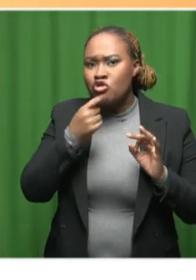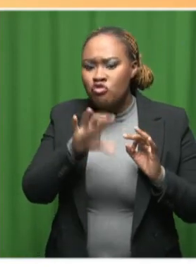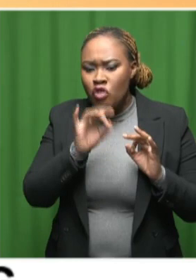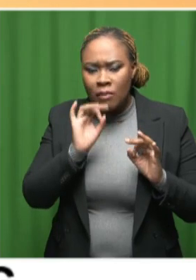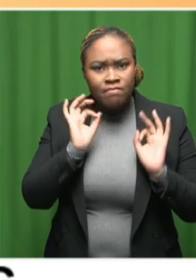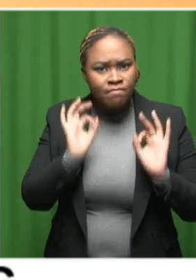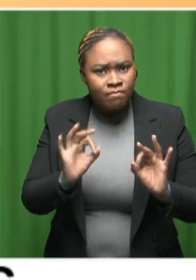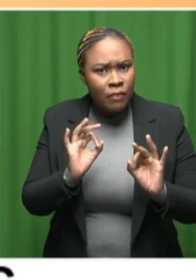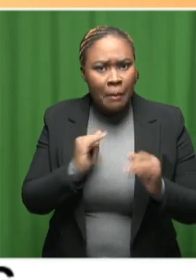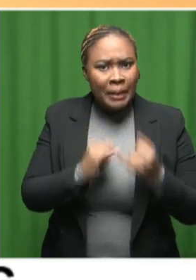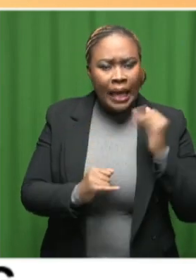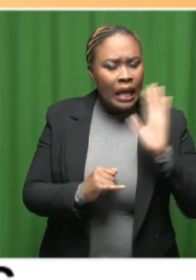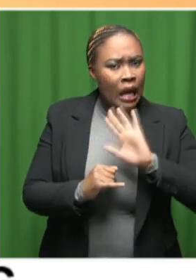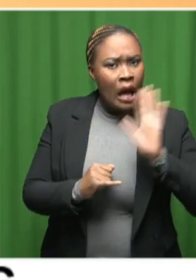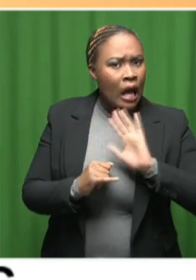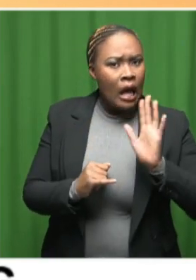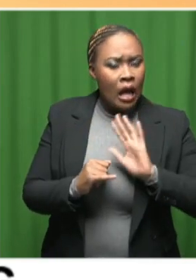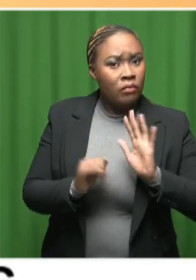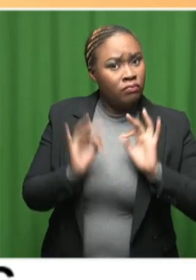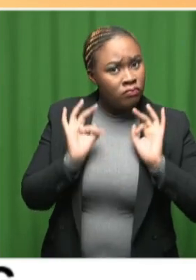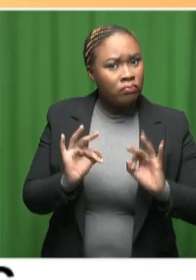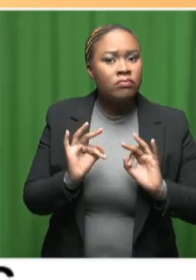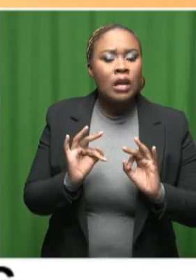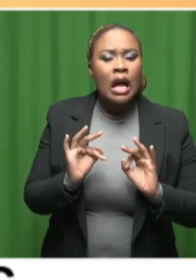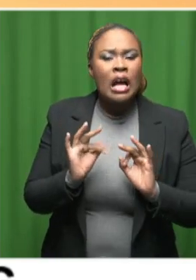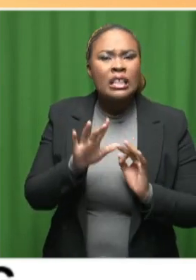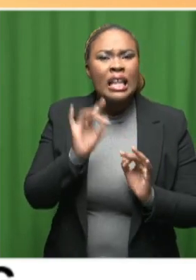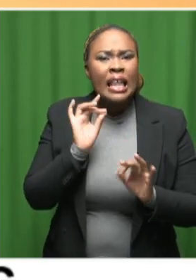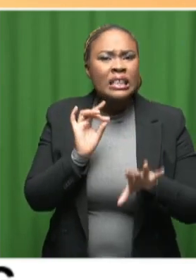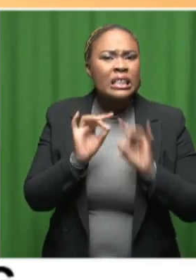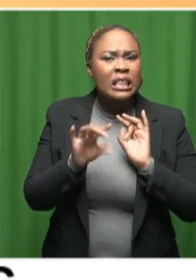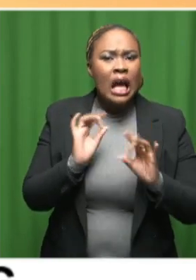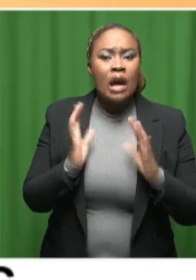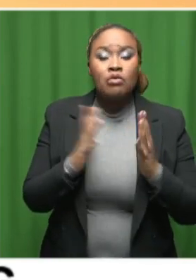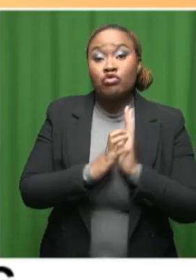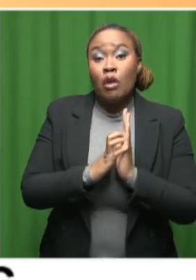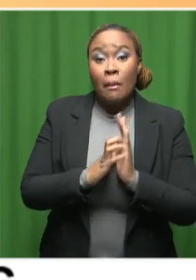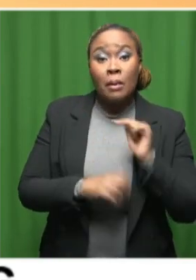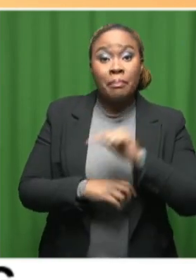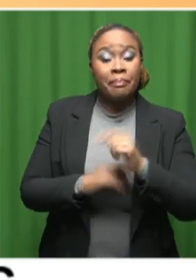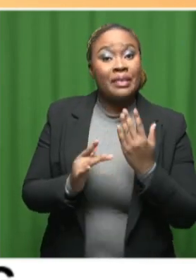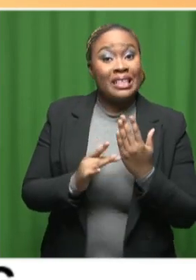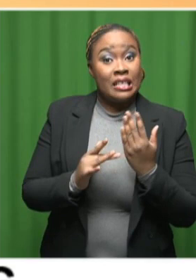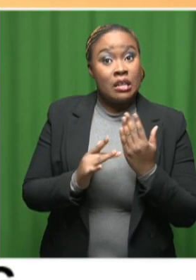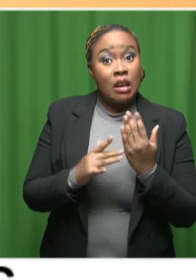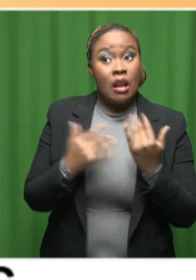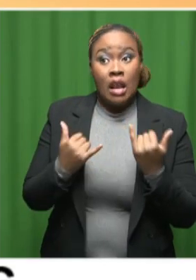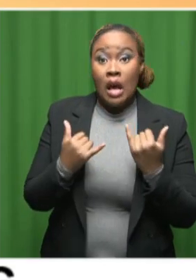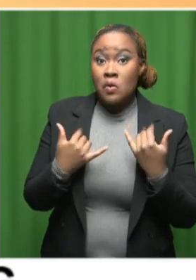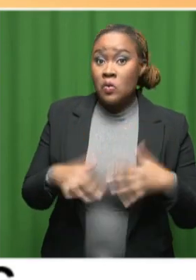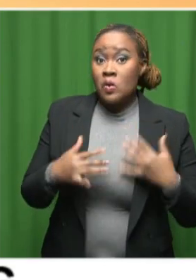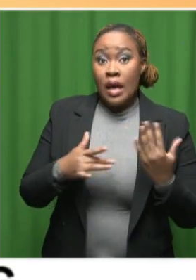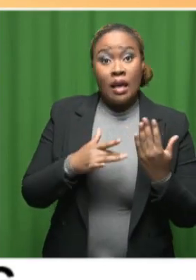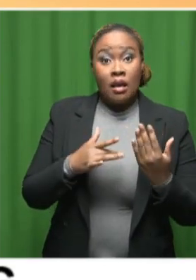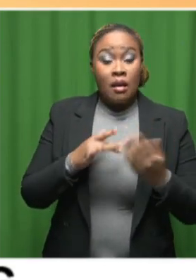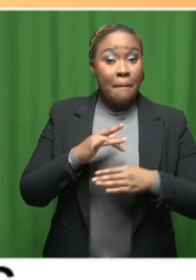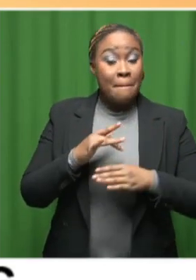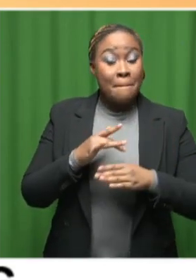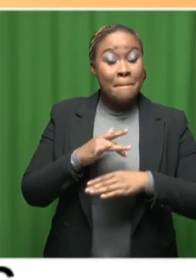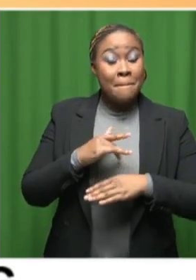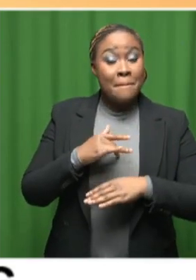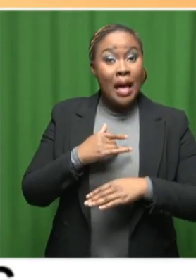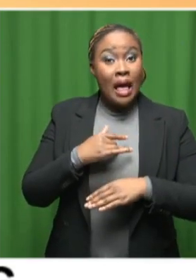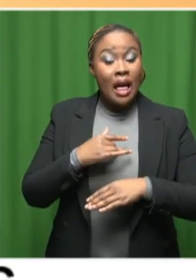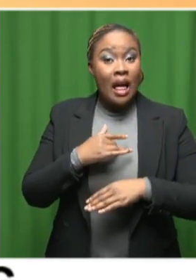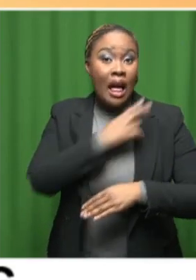drug, what really should happen is that if you look at the digitization, there's a lot of digitization that's happening in healthcare currently. But the